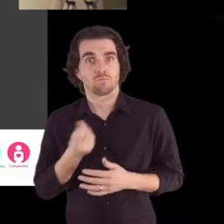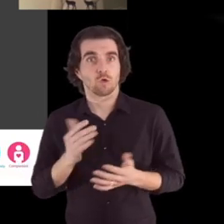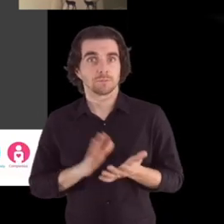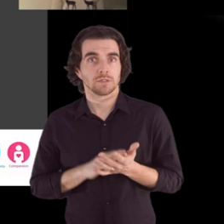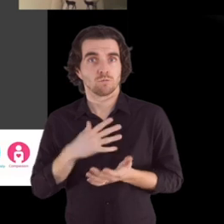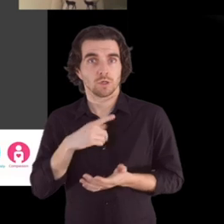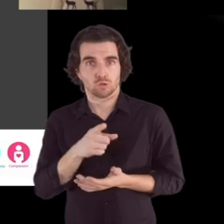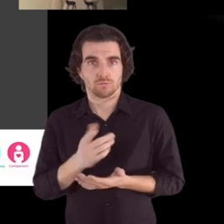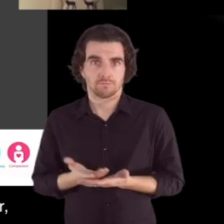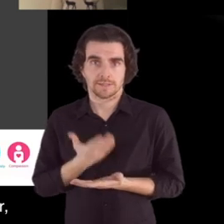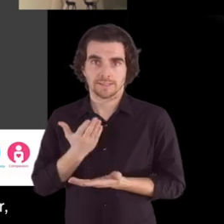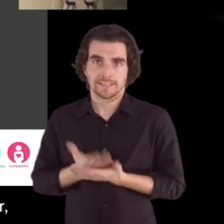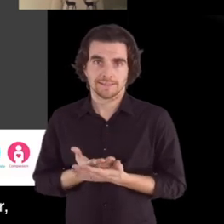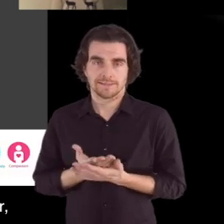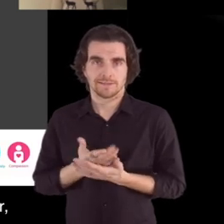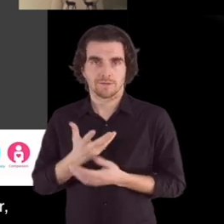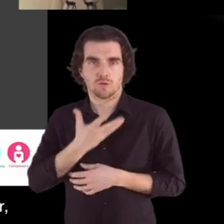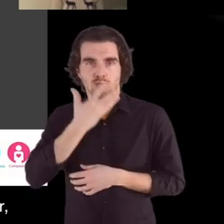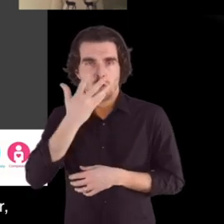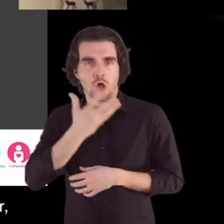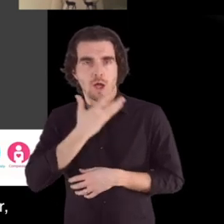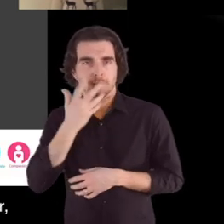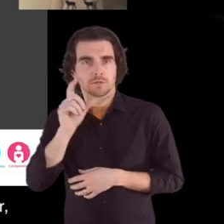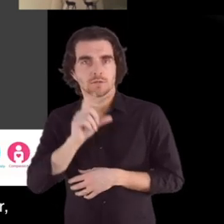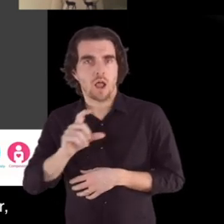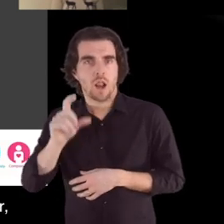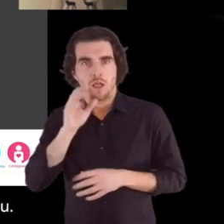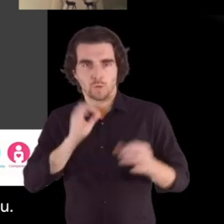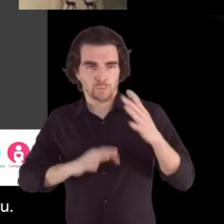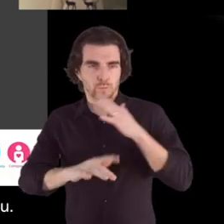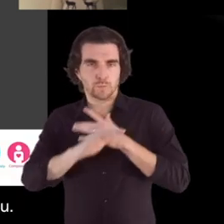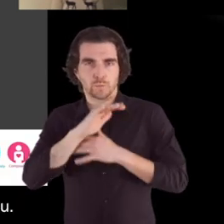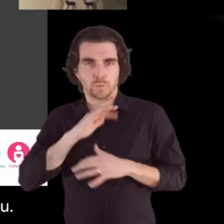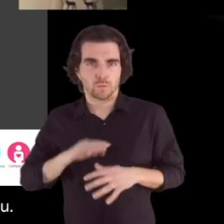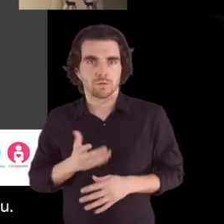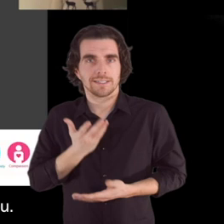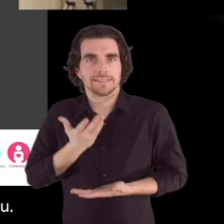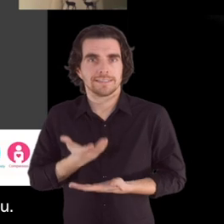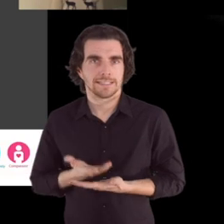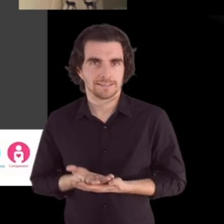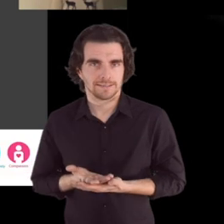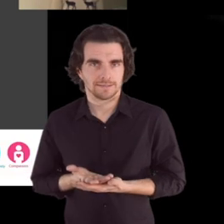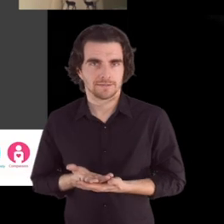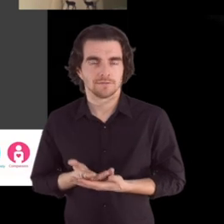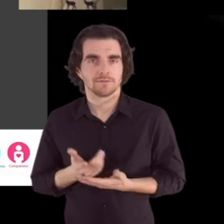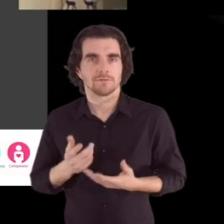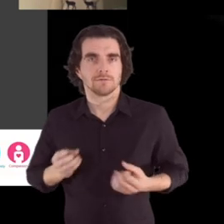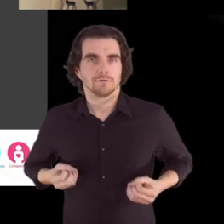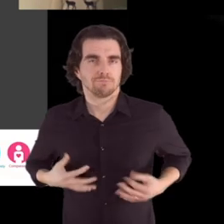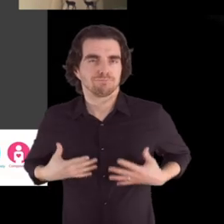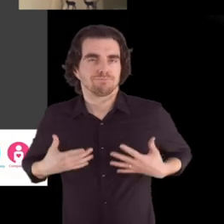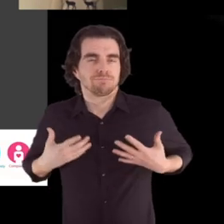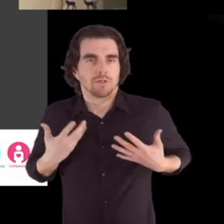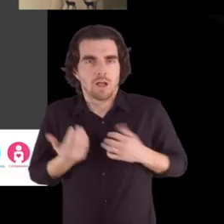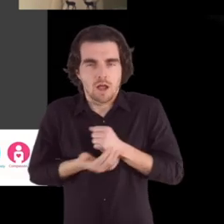For the next few moments, I'd just like you to sit with that warm colour as it surrounds and encompasses you, bringing with